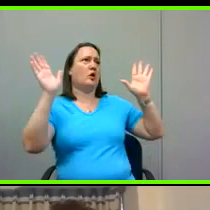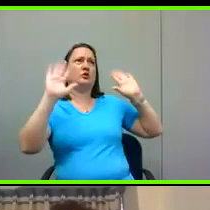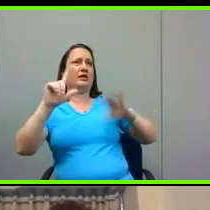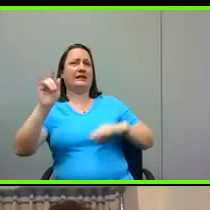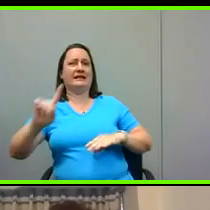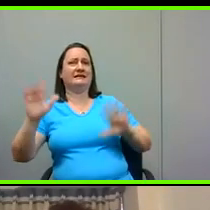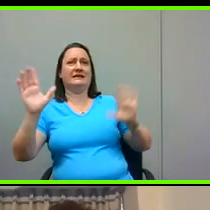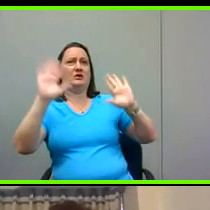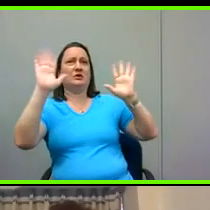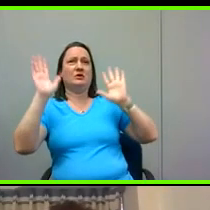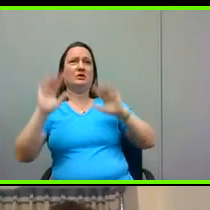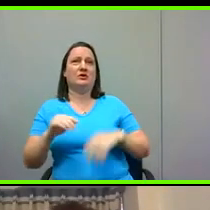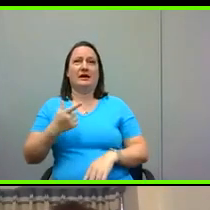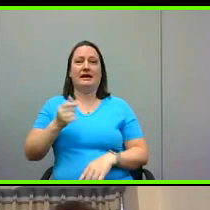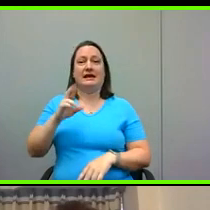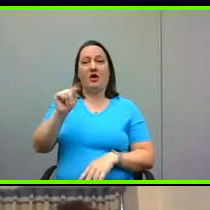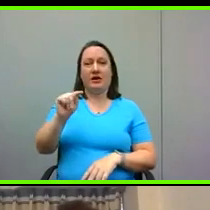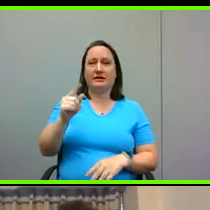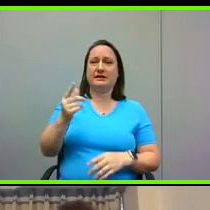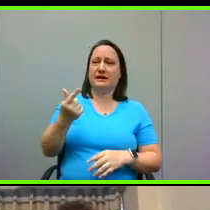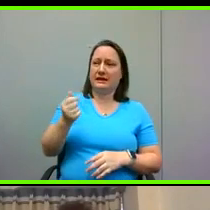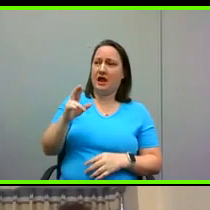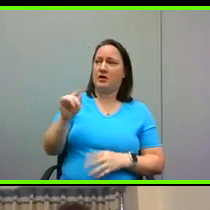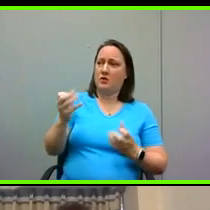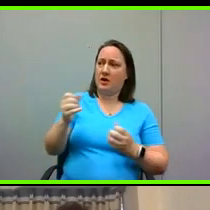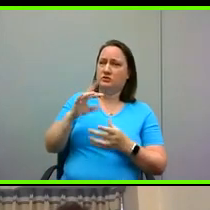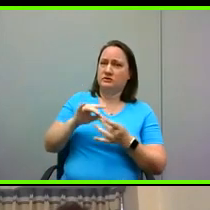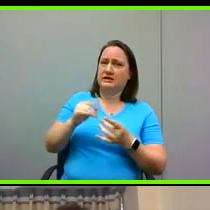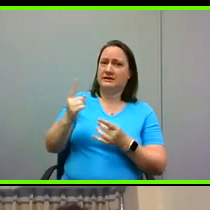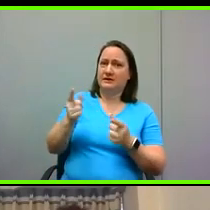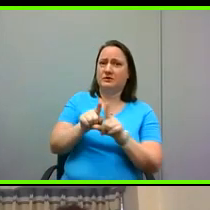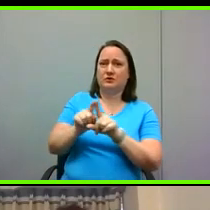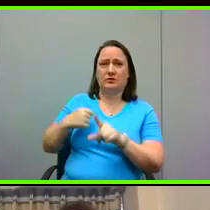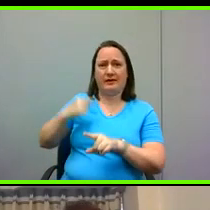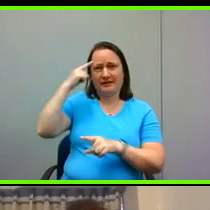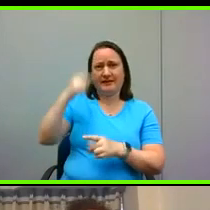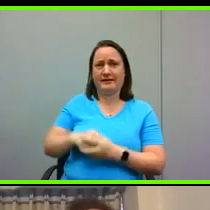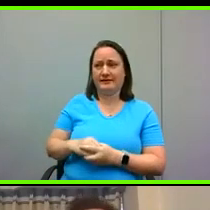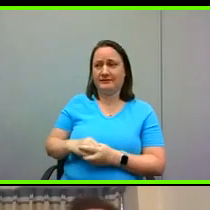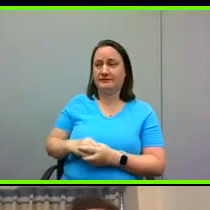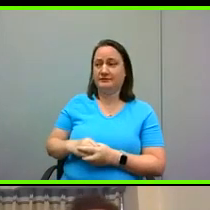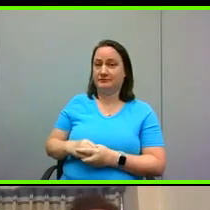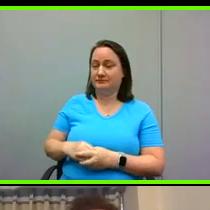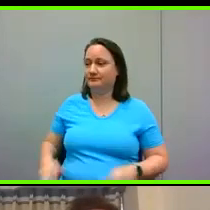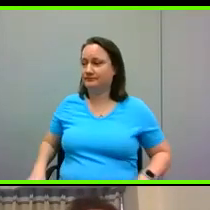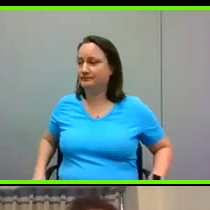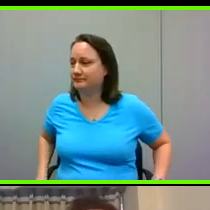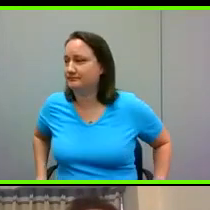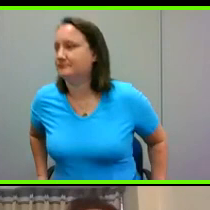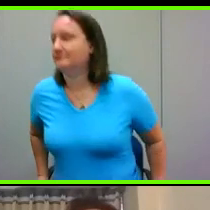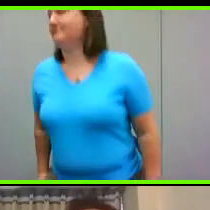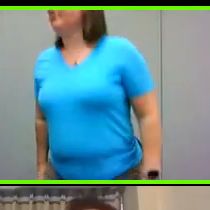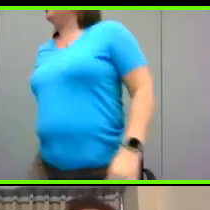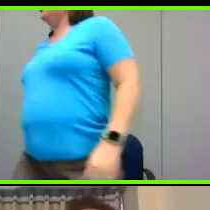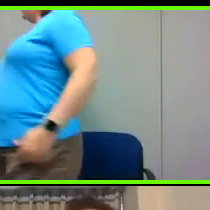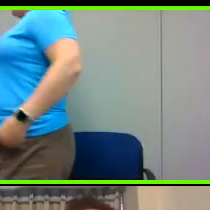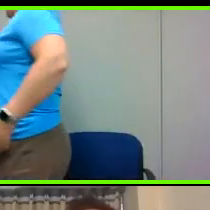Oh, no, Garrett wanted to say something too, I believe. Garrett, are you still?